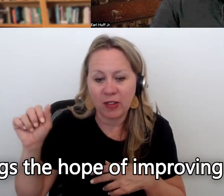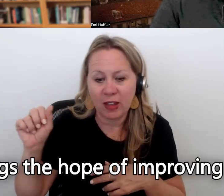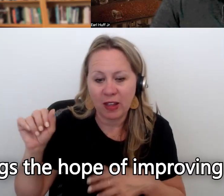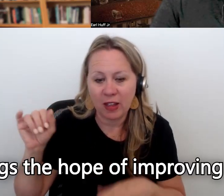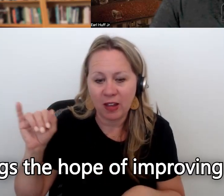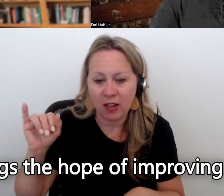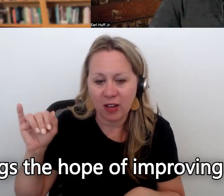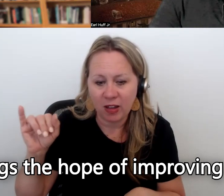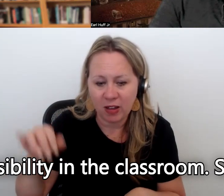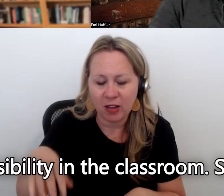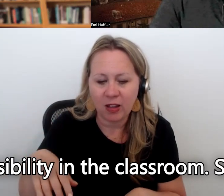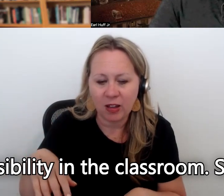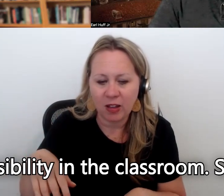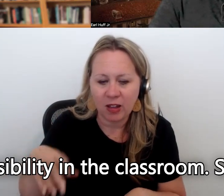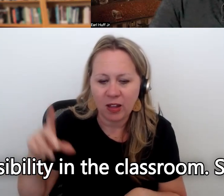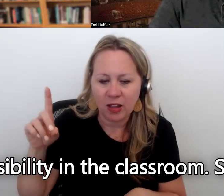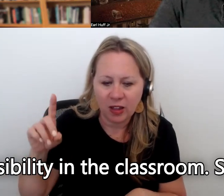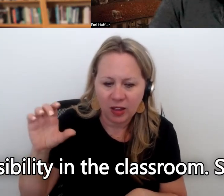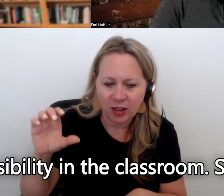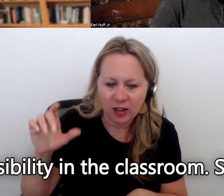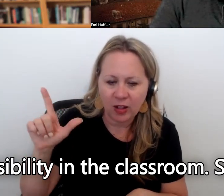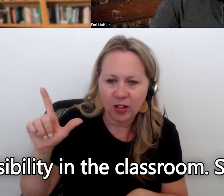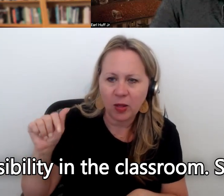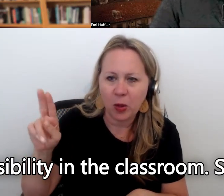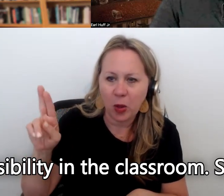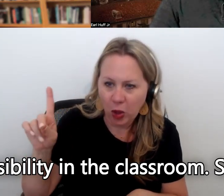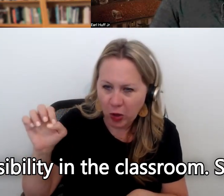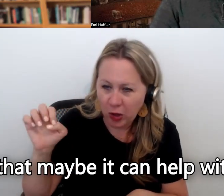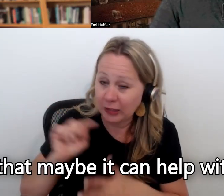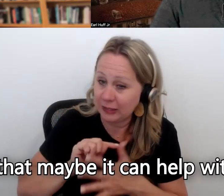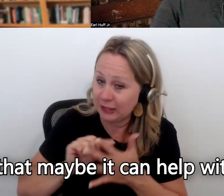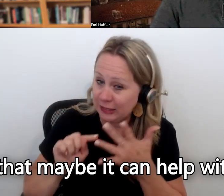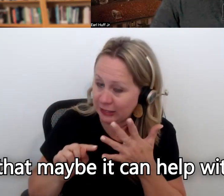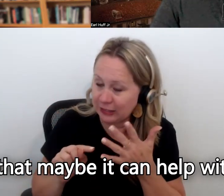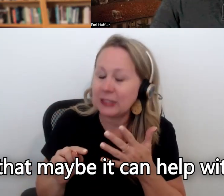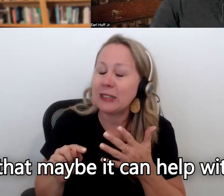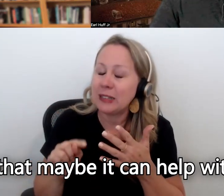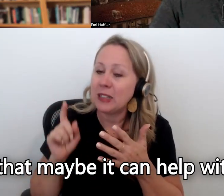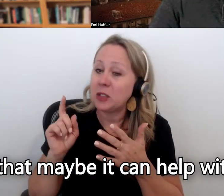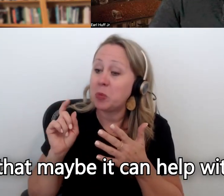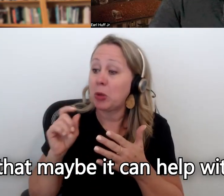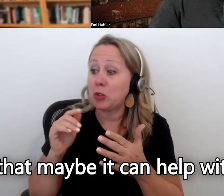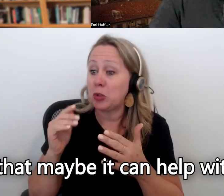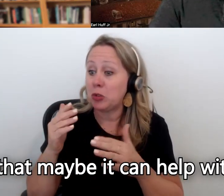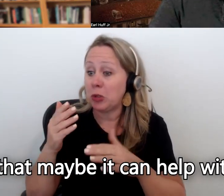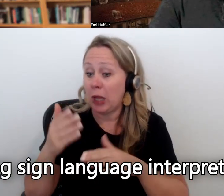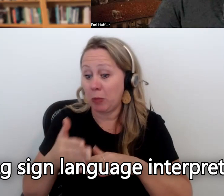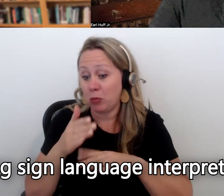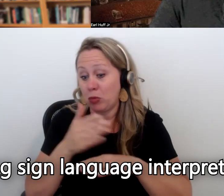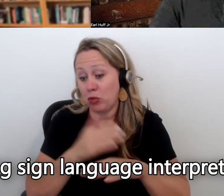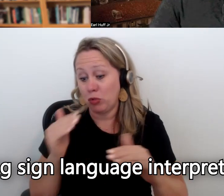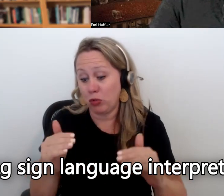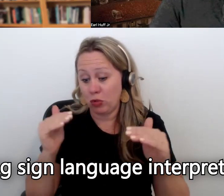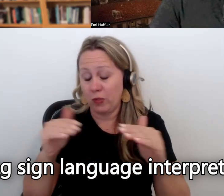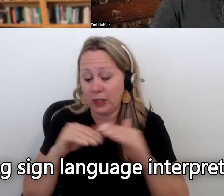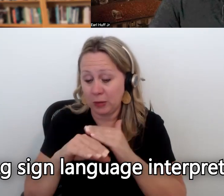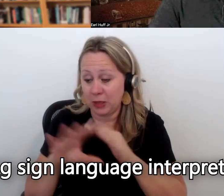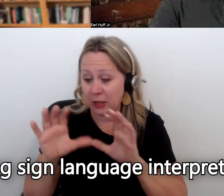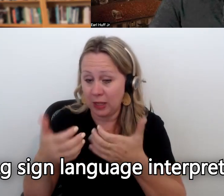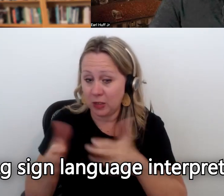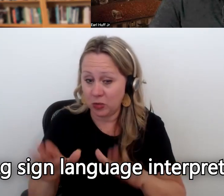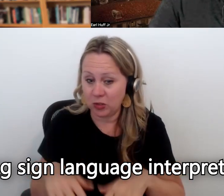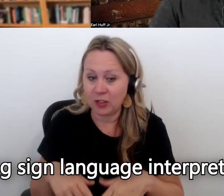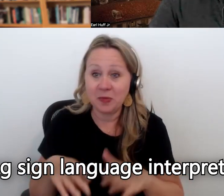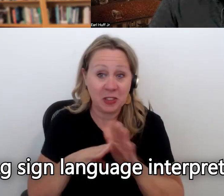hope of improving accessibility in the classroom. So ways that maybe it can help with generating sign